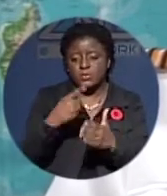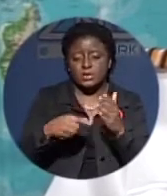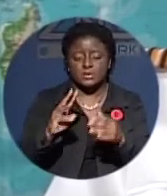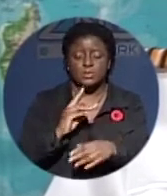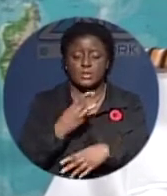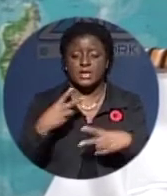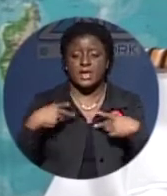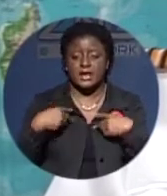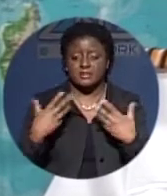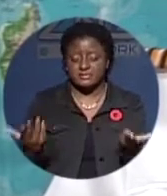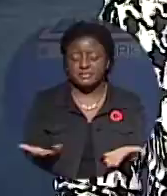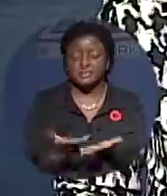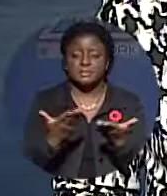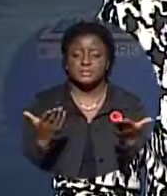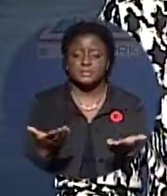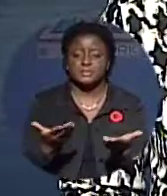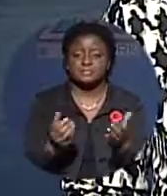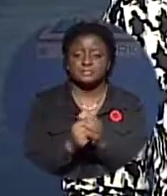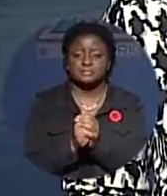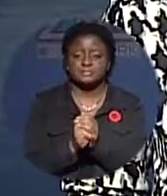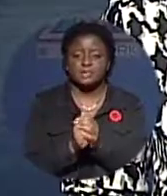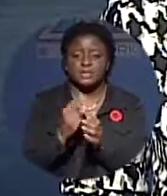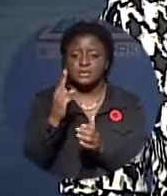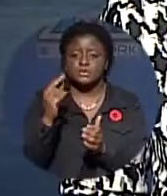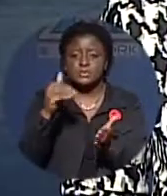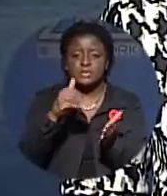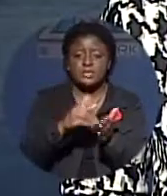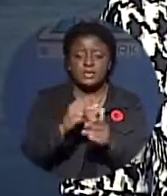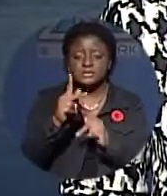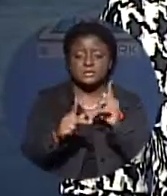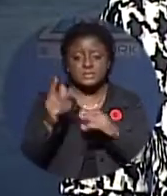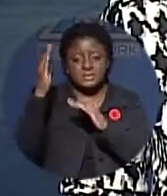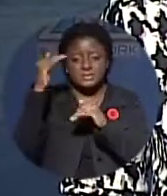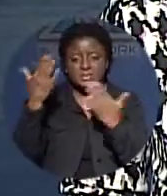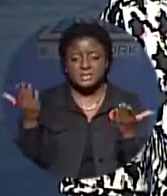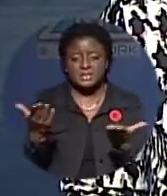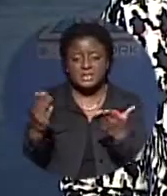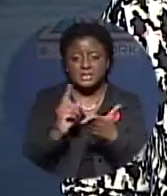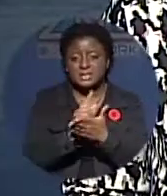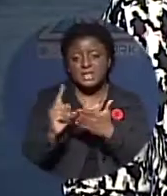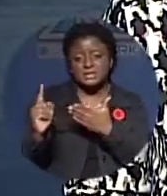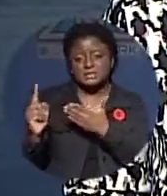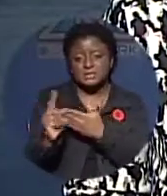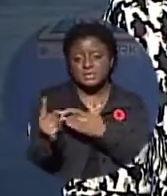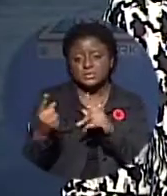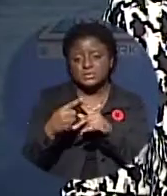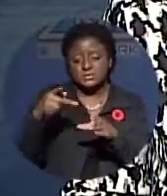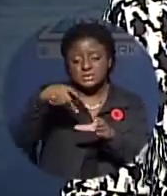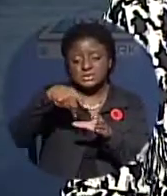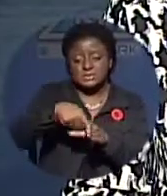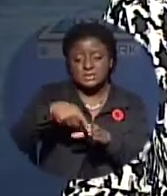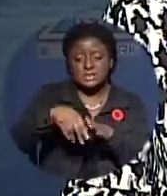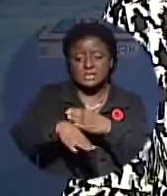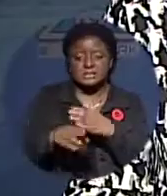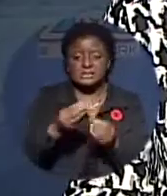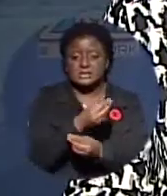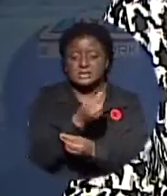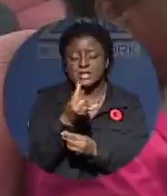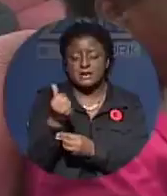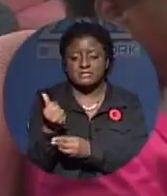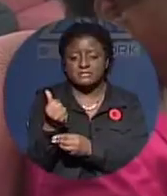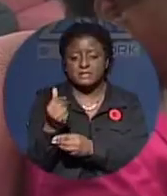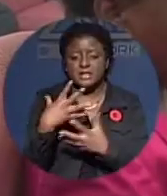Carla Palmer, ZNS News. Some 2,000 people expected here in the capital next week. They will participate in several health